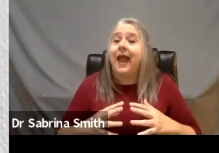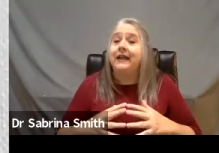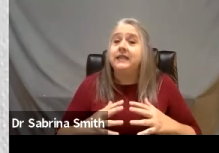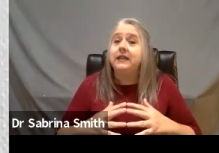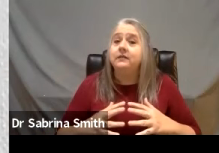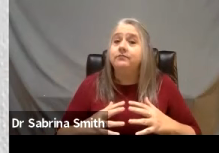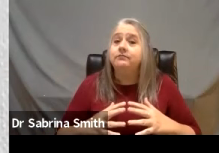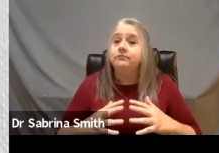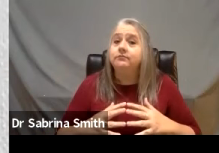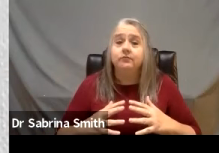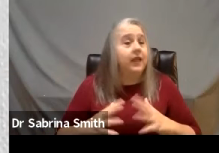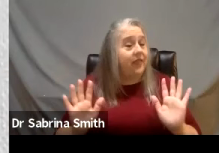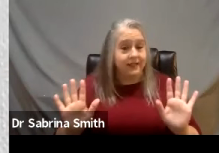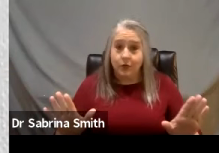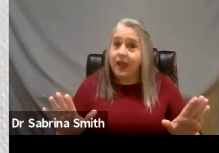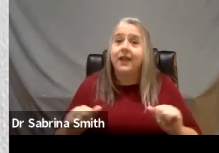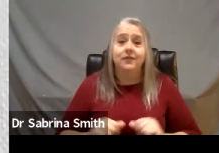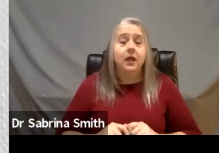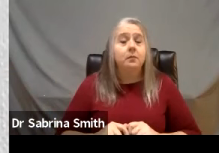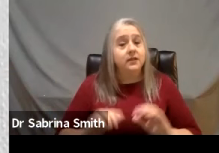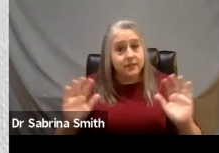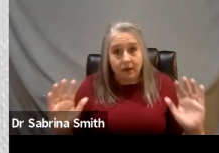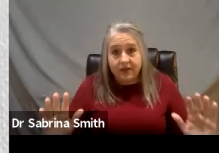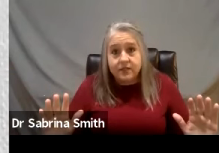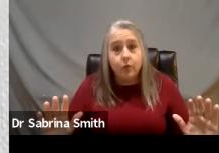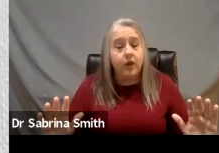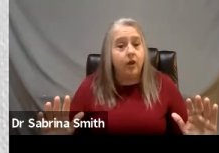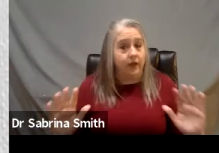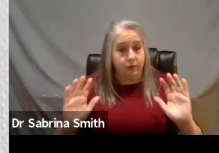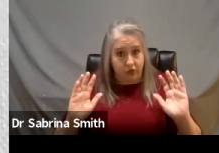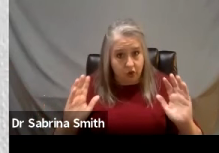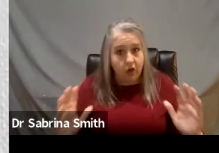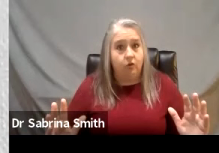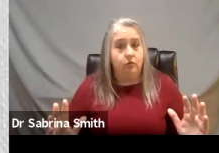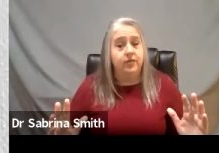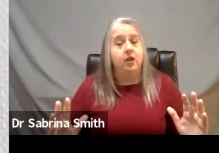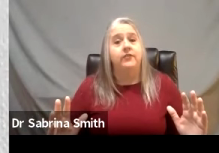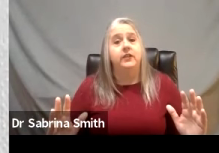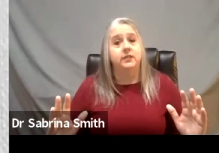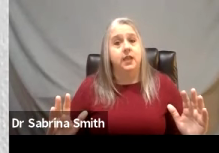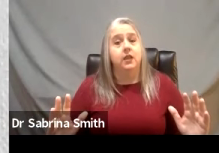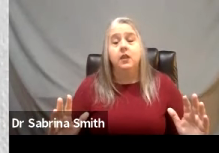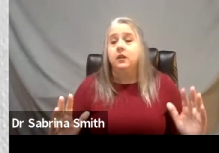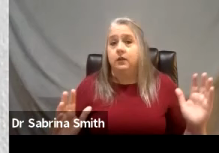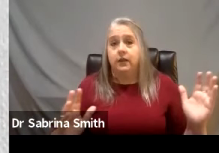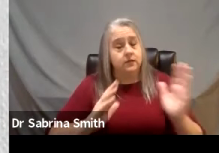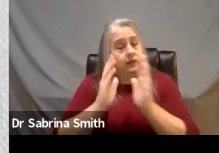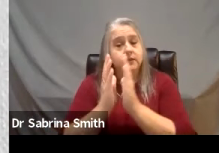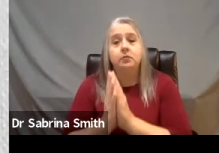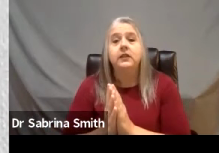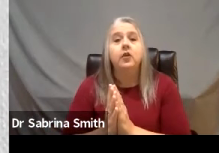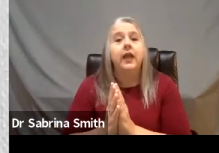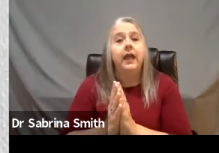might be acting, and that's okay, because some of us, we struggle with the confidence thing.